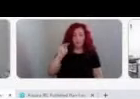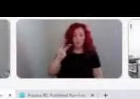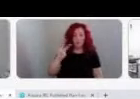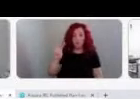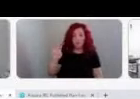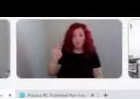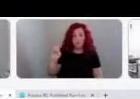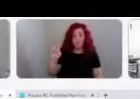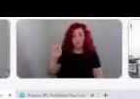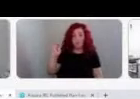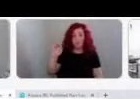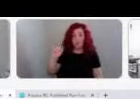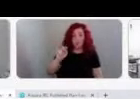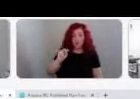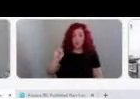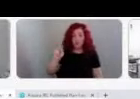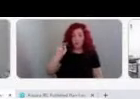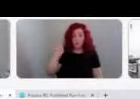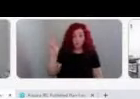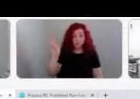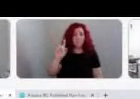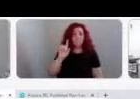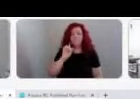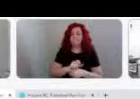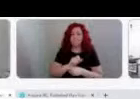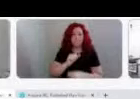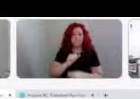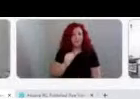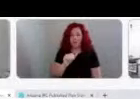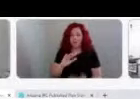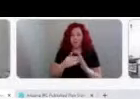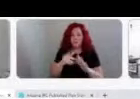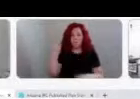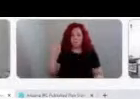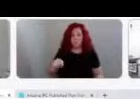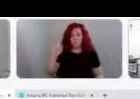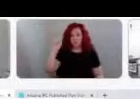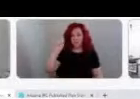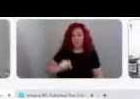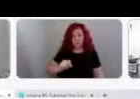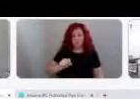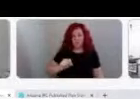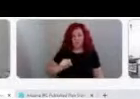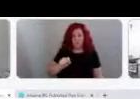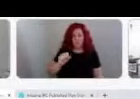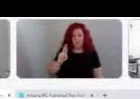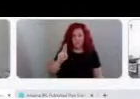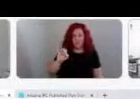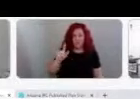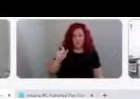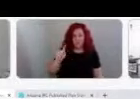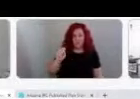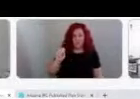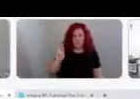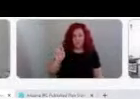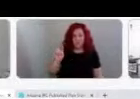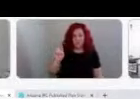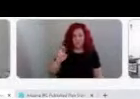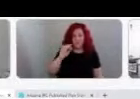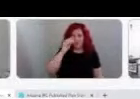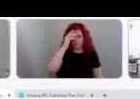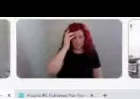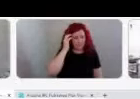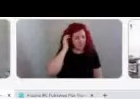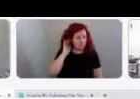northwest and definitely definitely not the city of tucson south of the rialto river and also